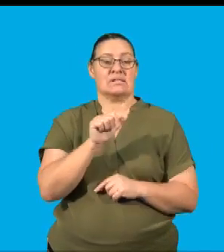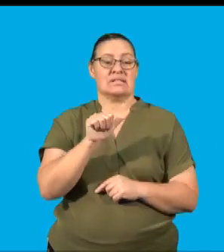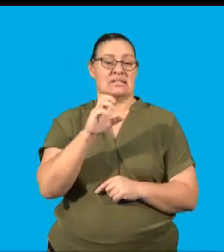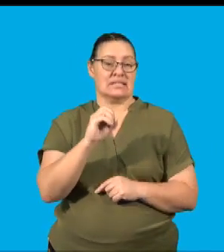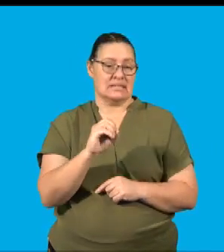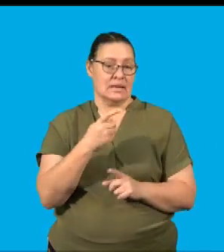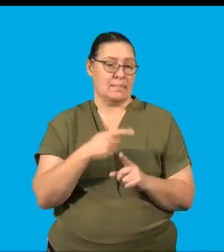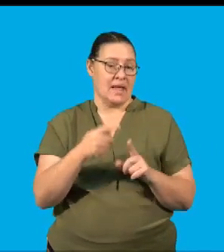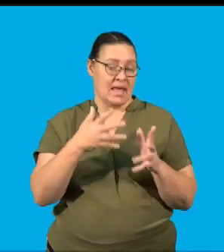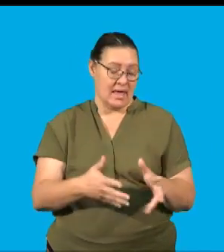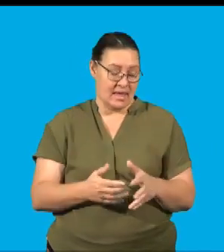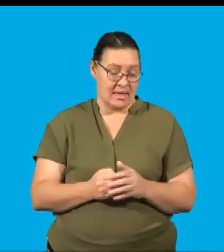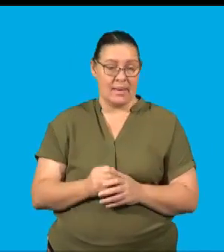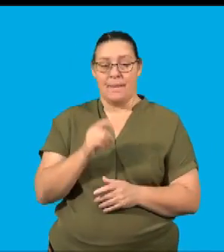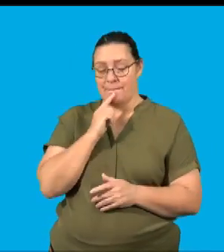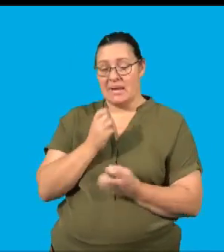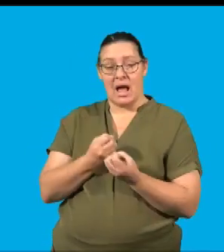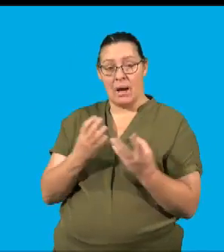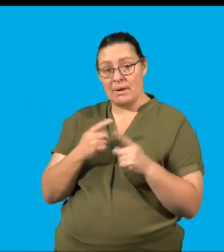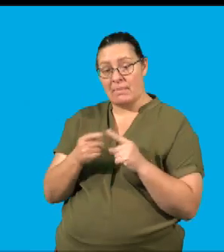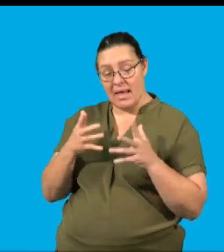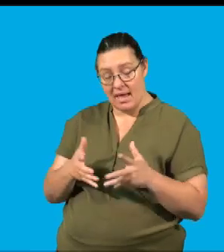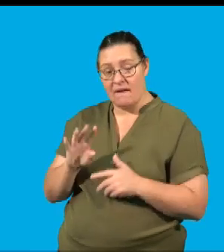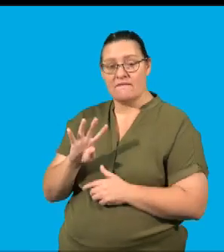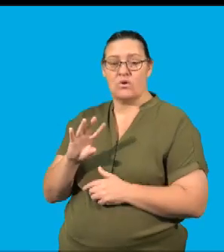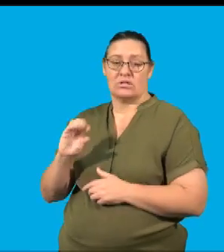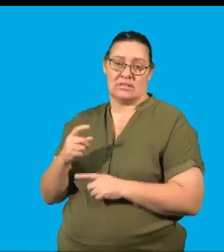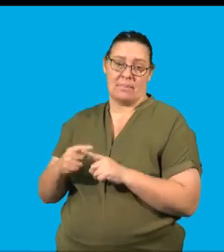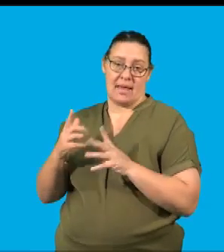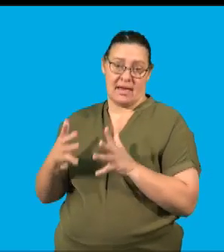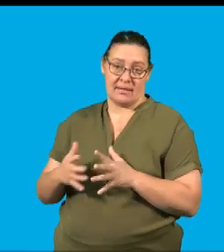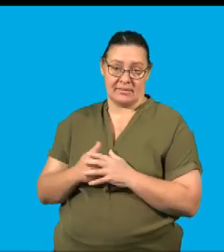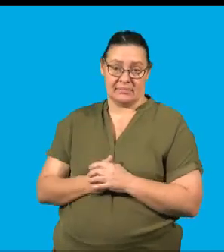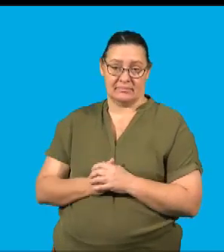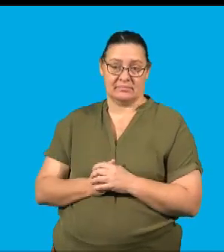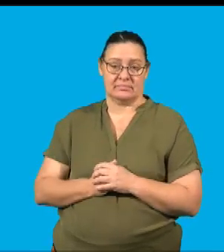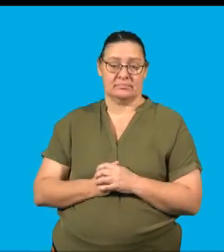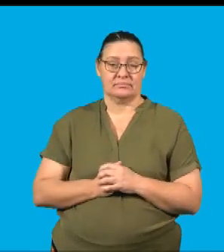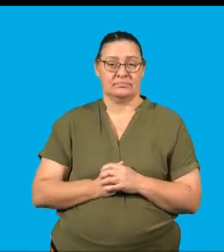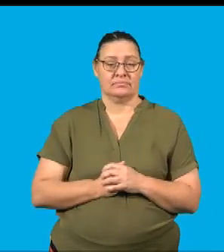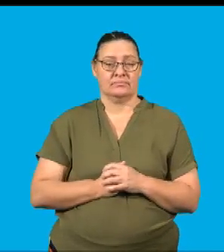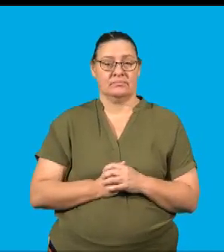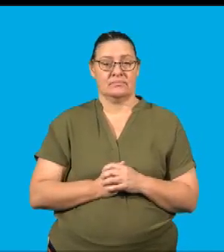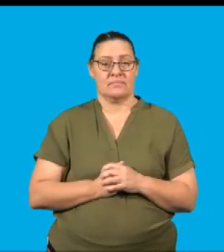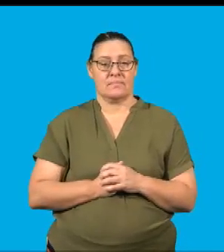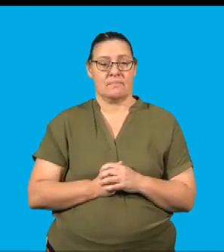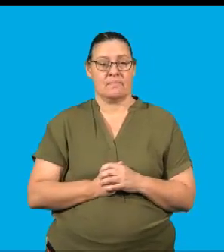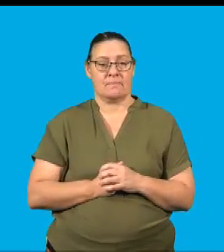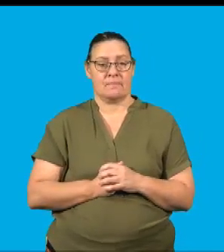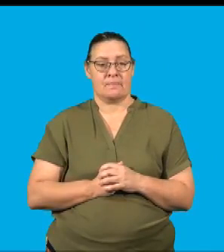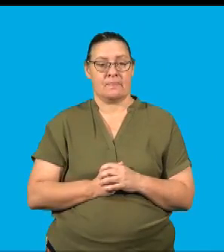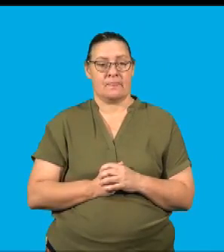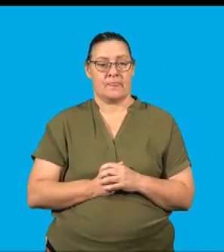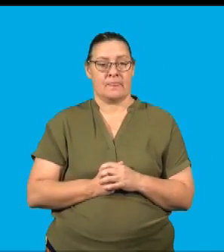of 160 players. So it means how many players have a less than 6.25? It